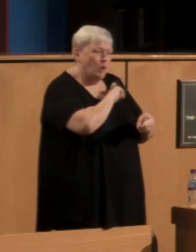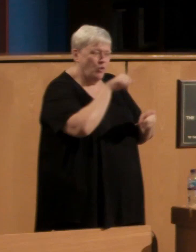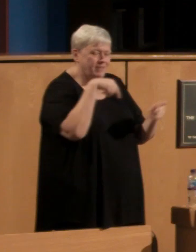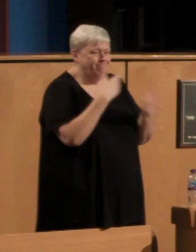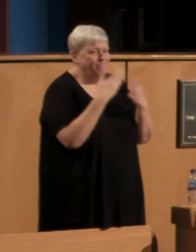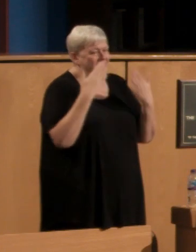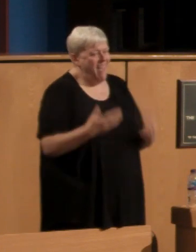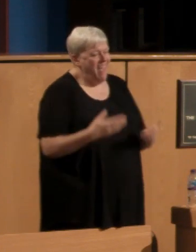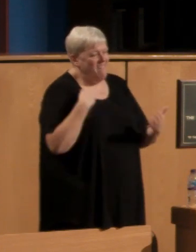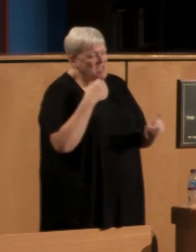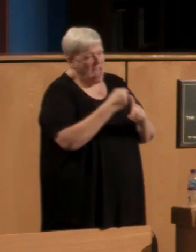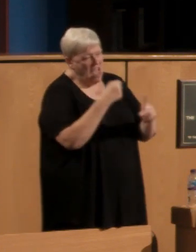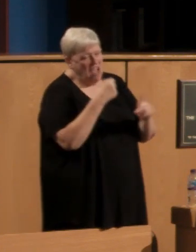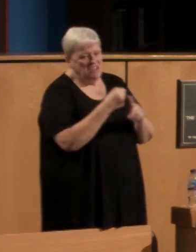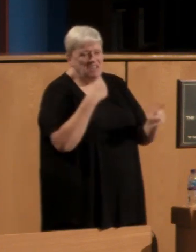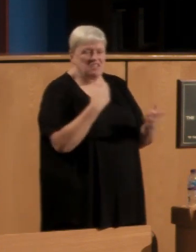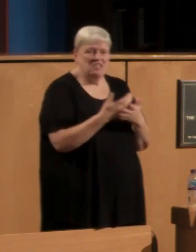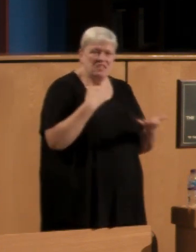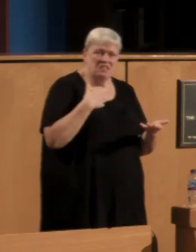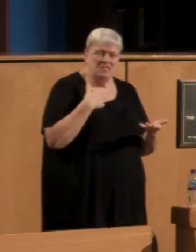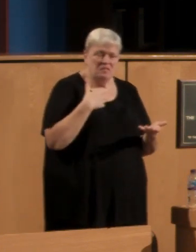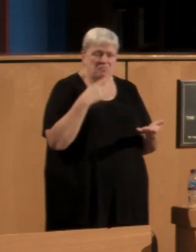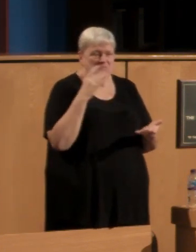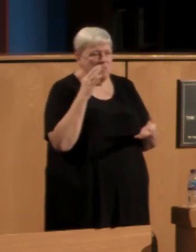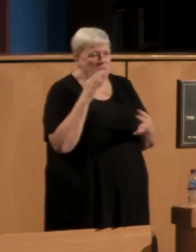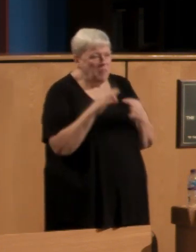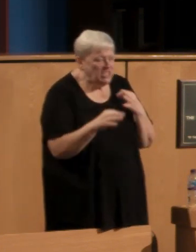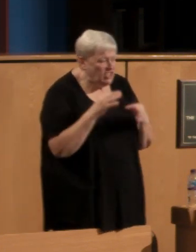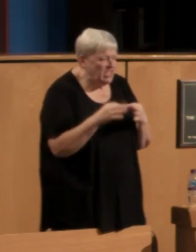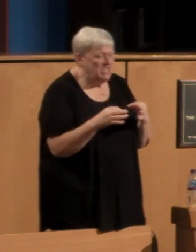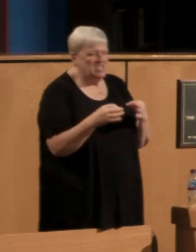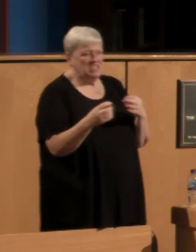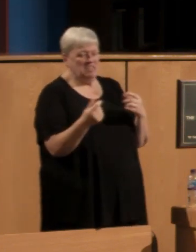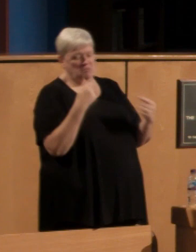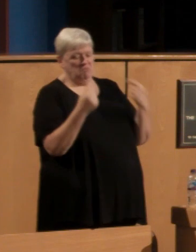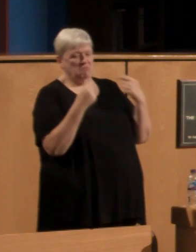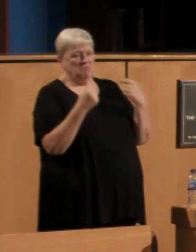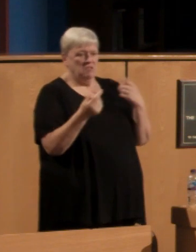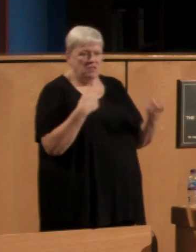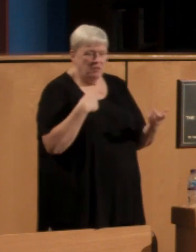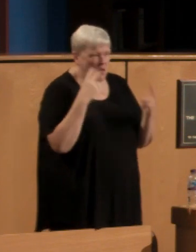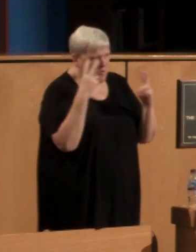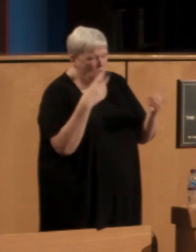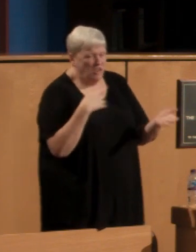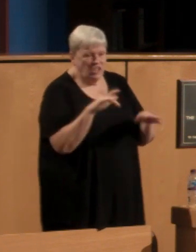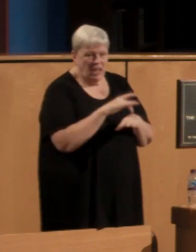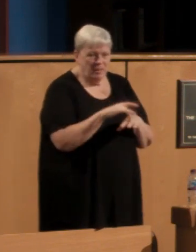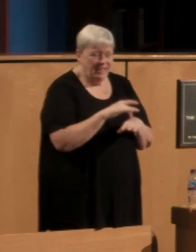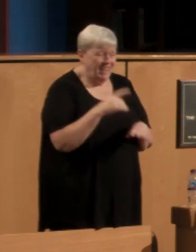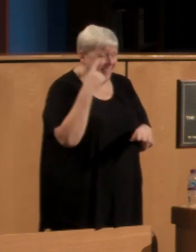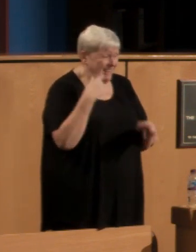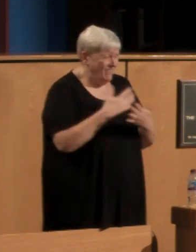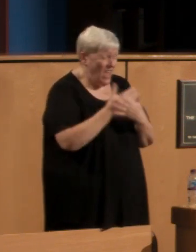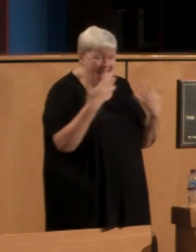of preachiness and feeling sometimes like I'm being talked to instead of like I'm watching a play. And I think that goes for